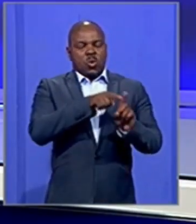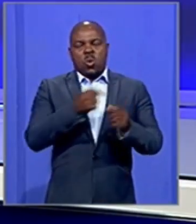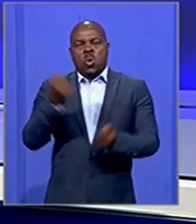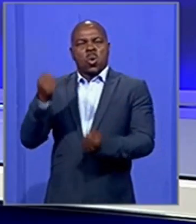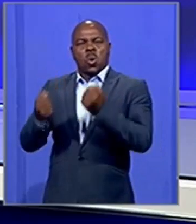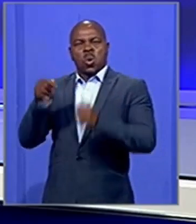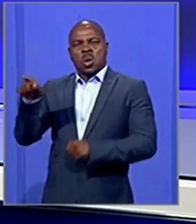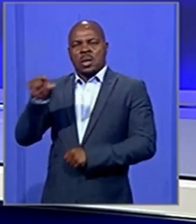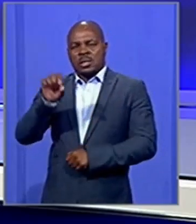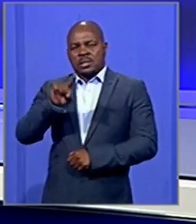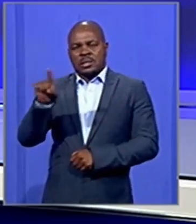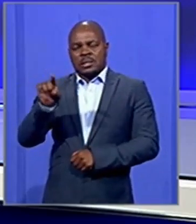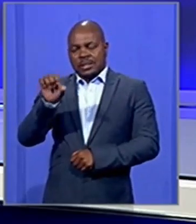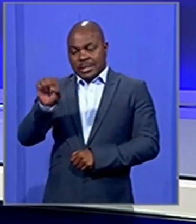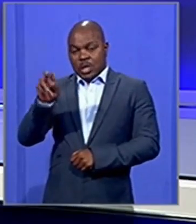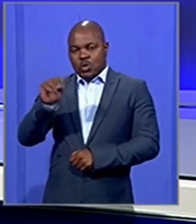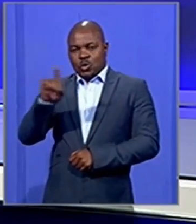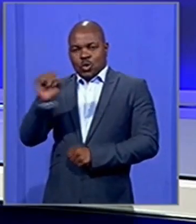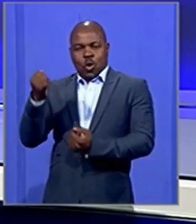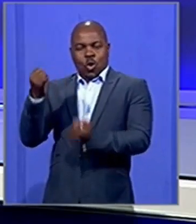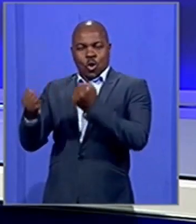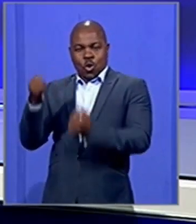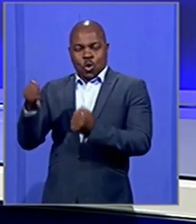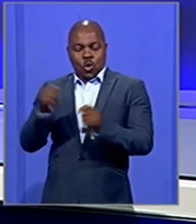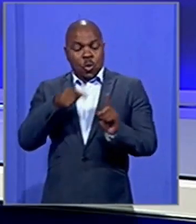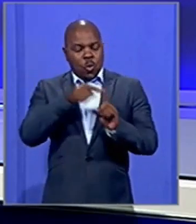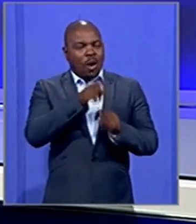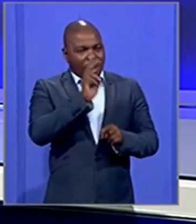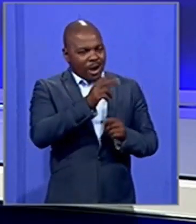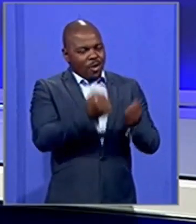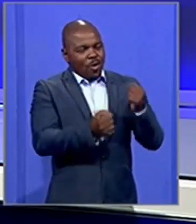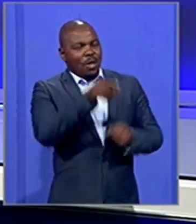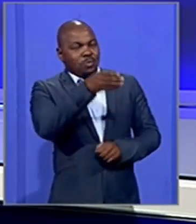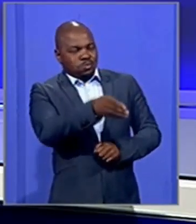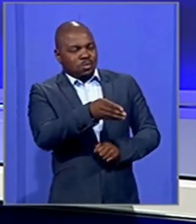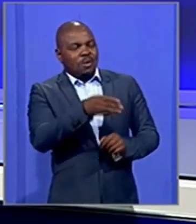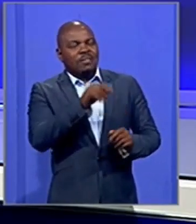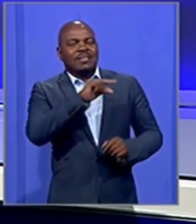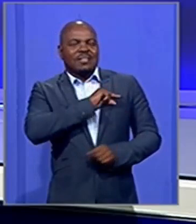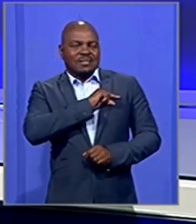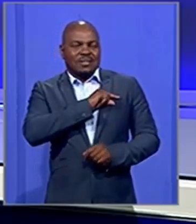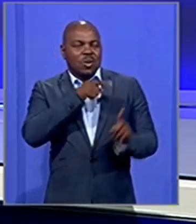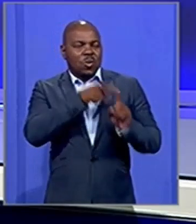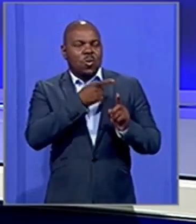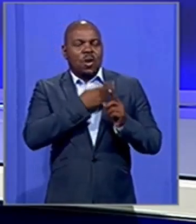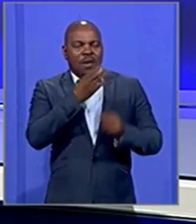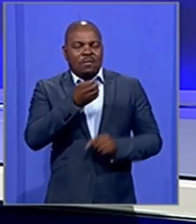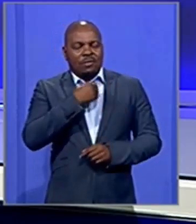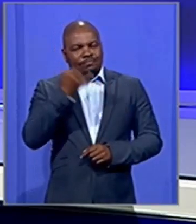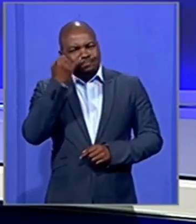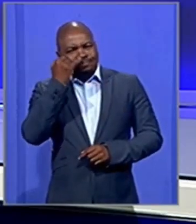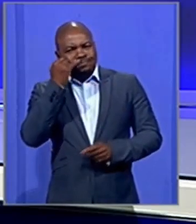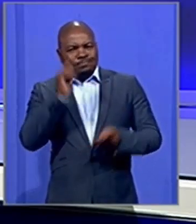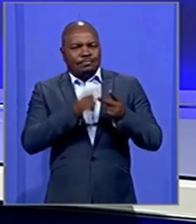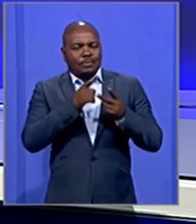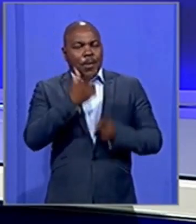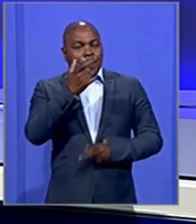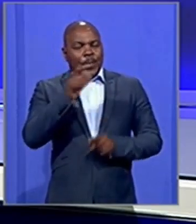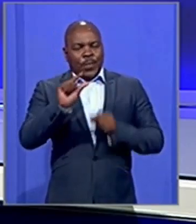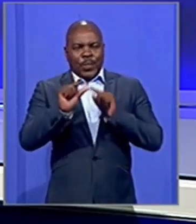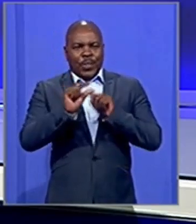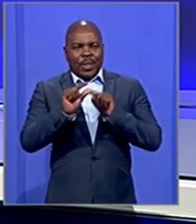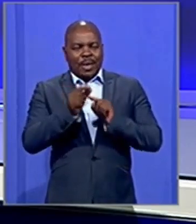polao ya Senzo Meiwa o bonwe molato ditatofatšong tša go humana a swere diokobatši le dikolo tšeo di sego molaong